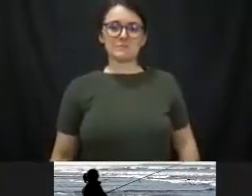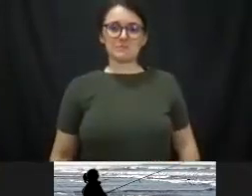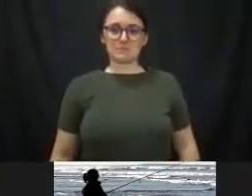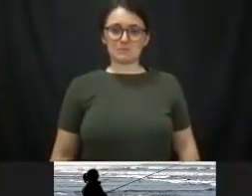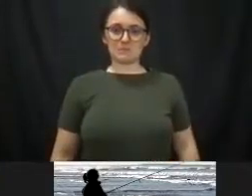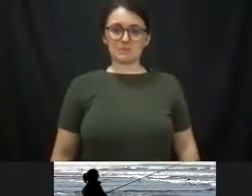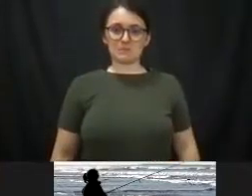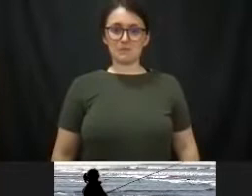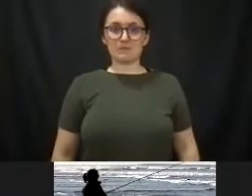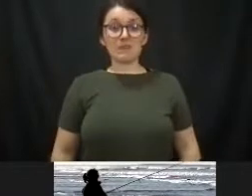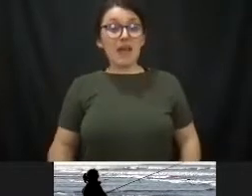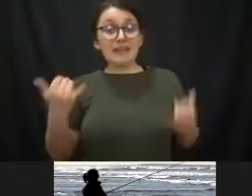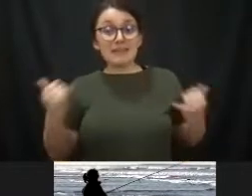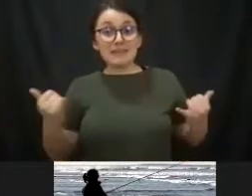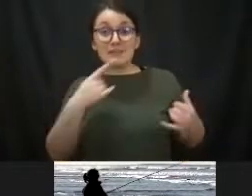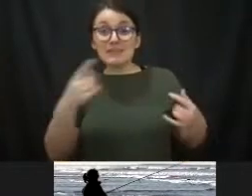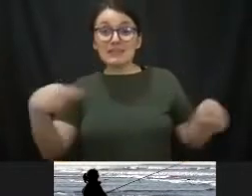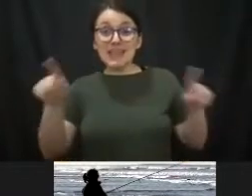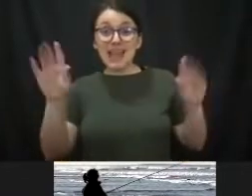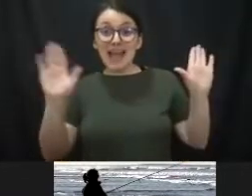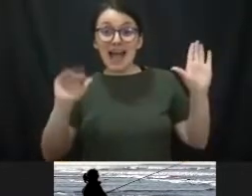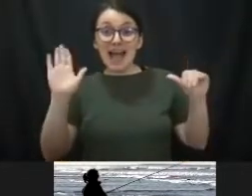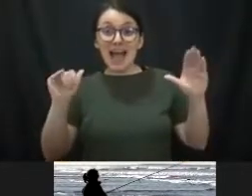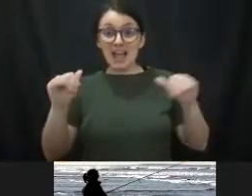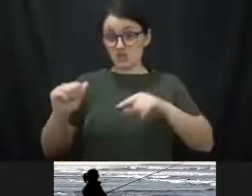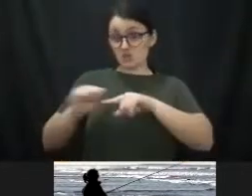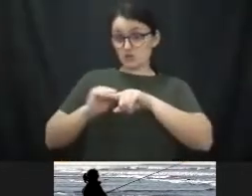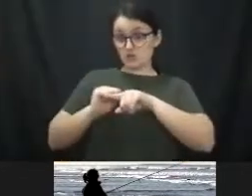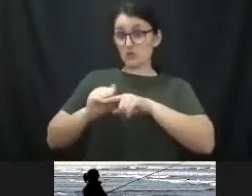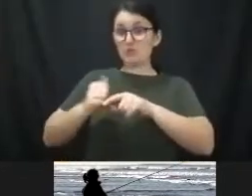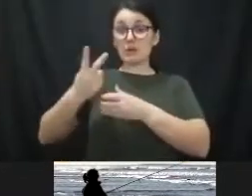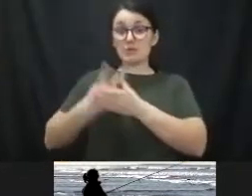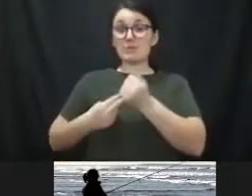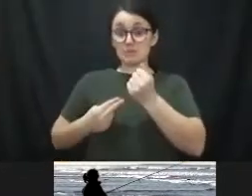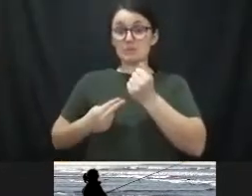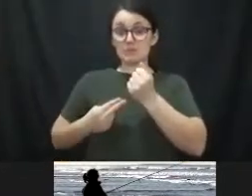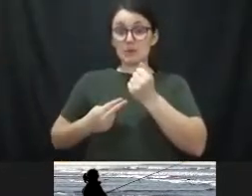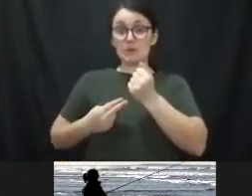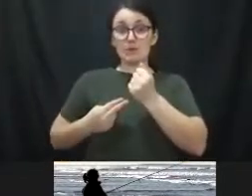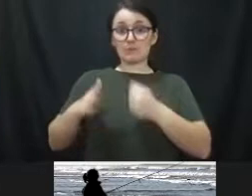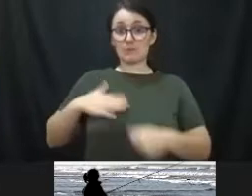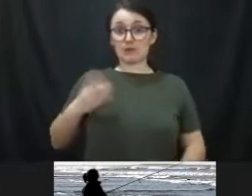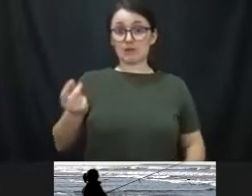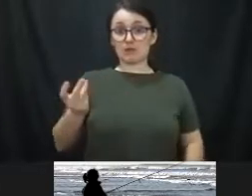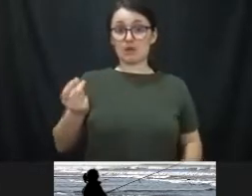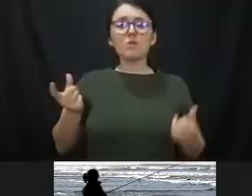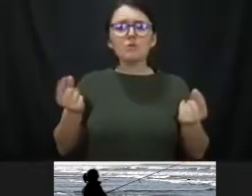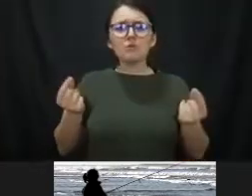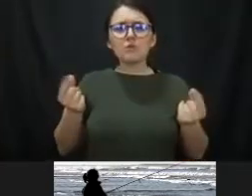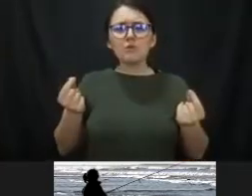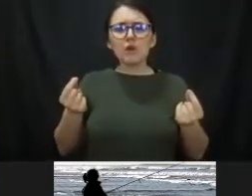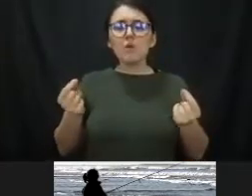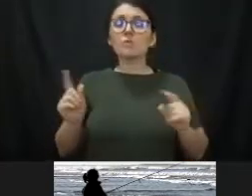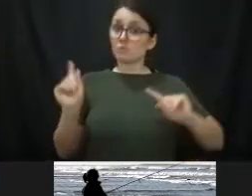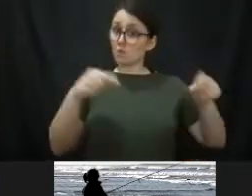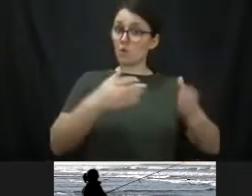And we're gonna say hi. And when I've trained both Kita and Coda, what we do is we'll go on the boat,